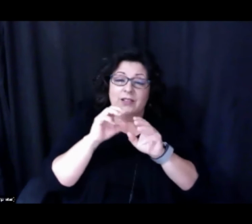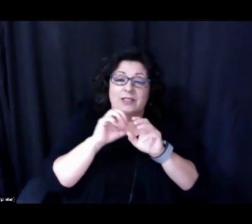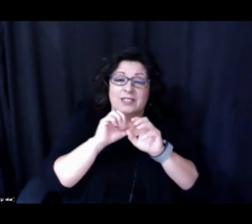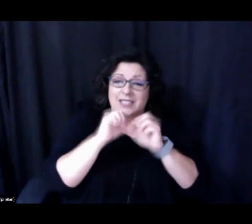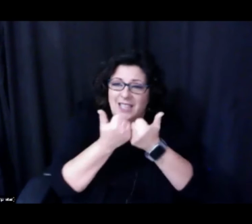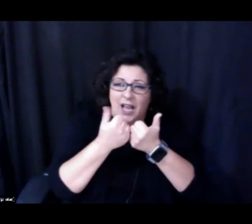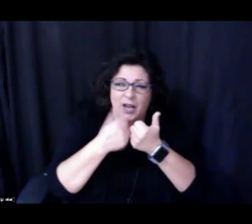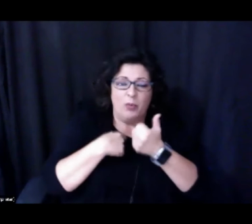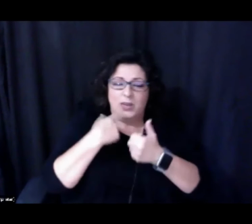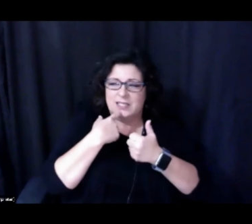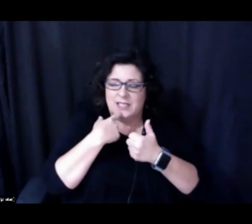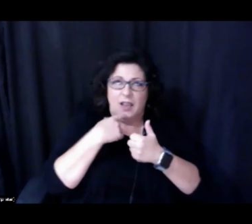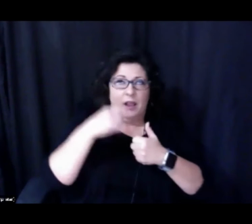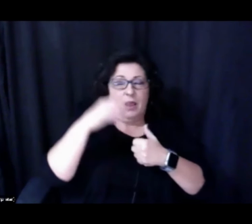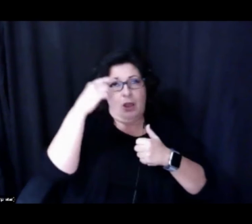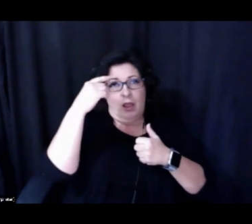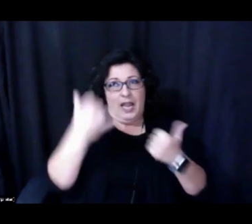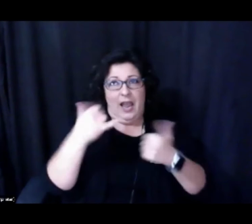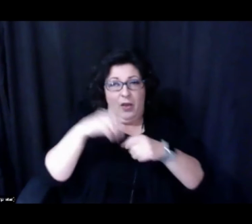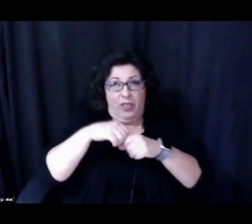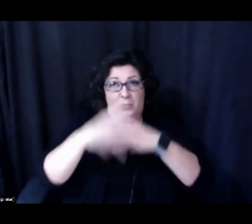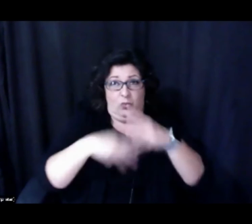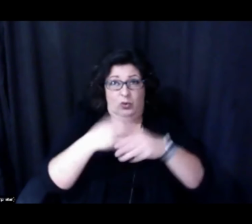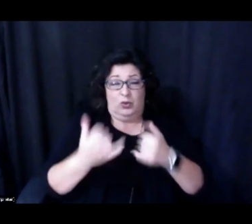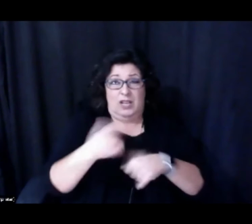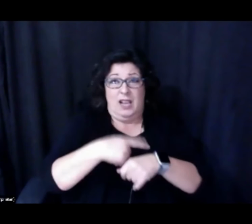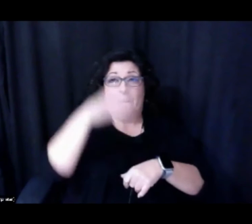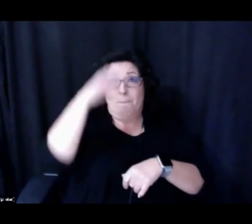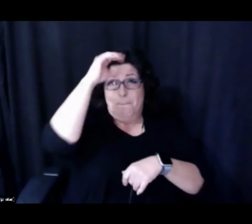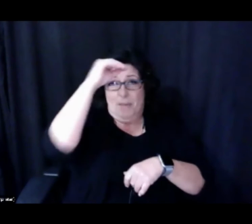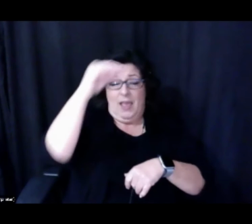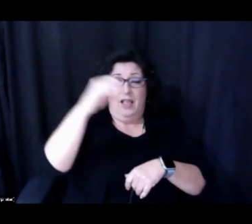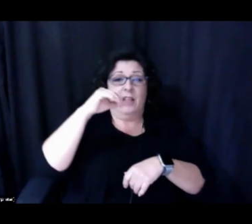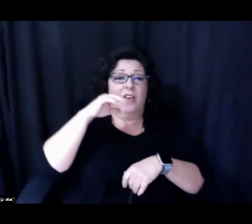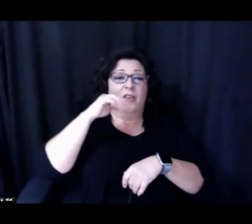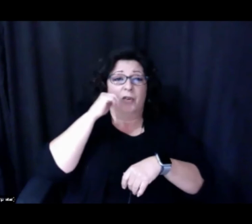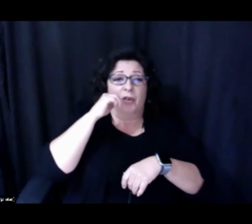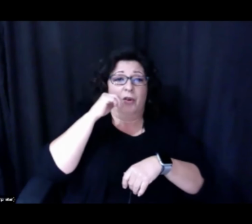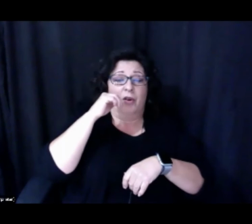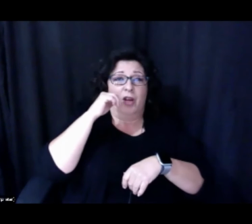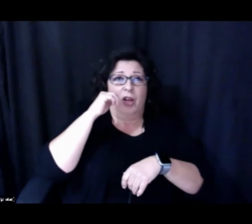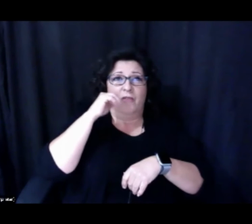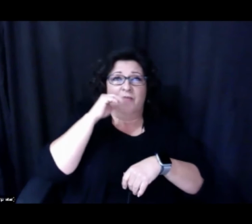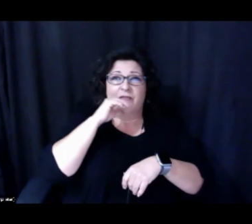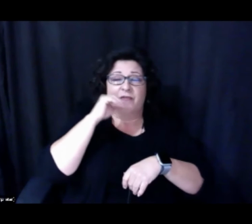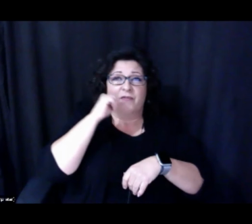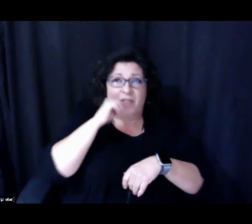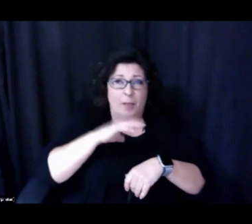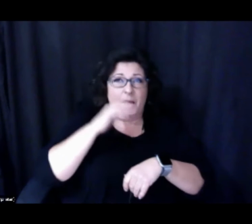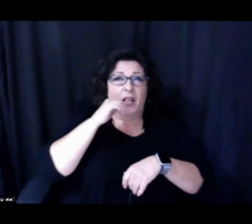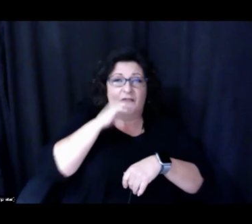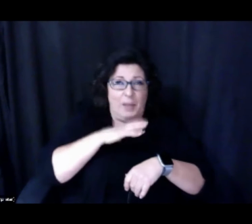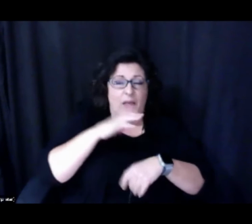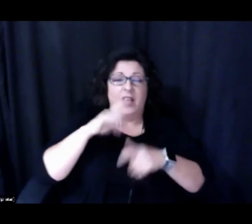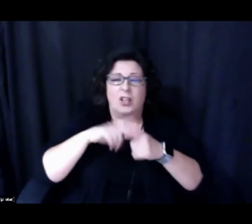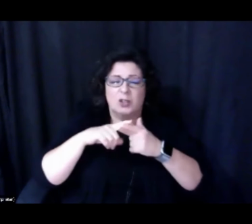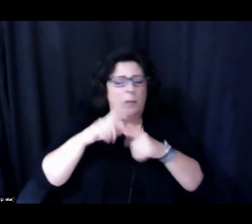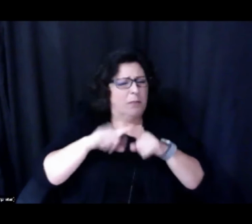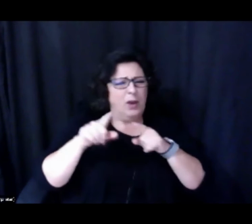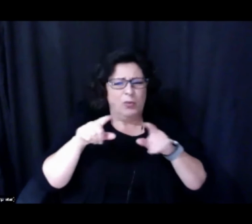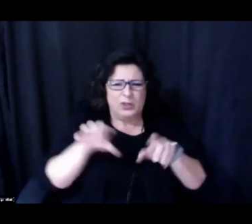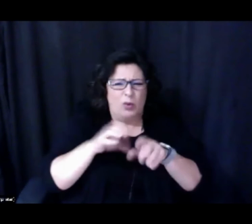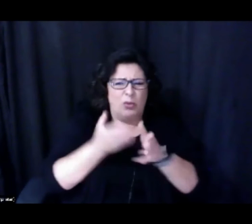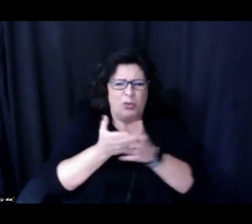two genders, male or female, woman or man, but that's also just not true, right? We're going to go through a bunch of different gender